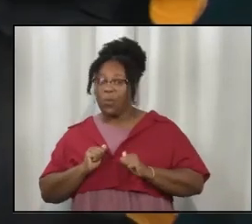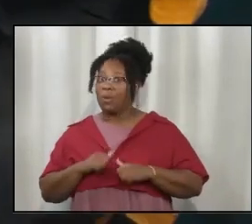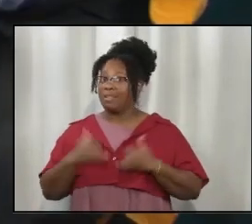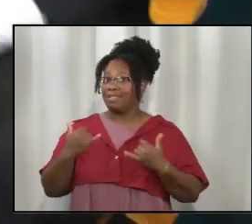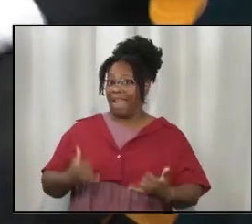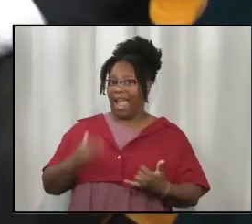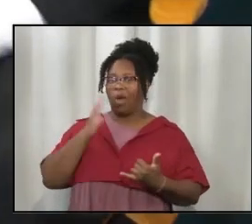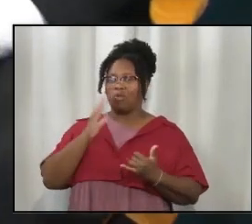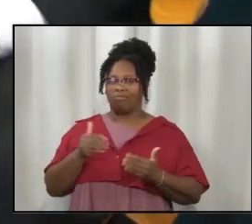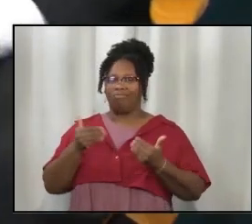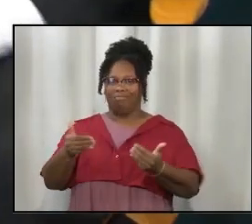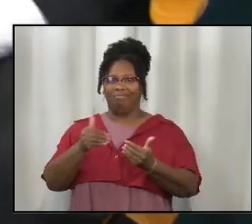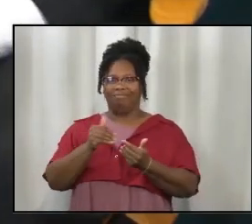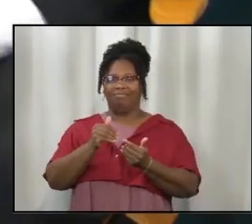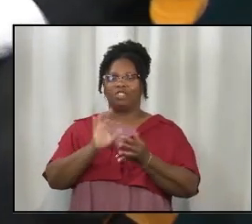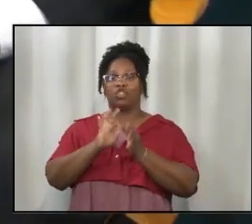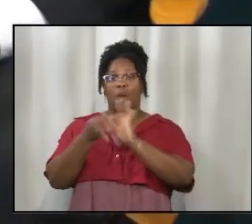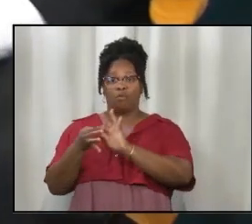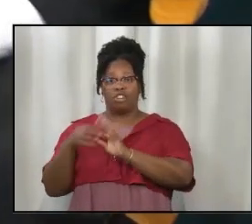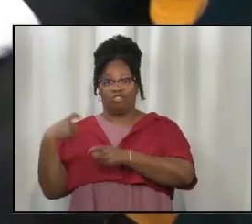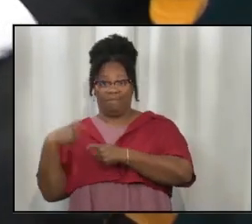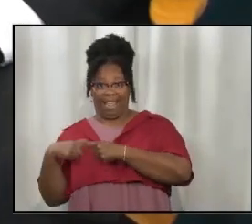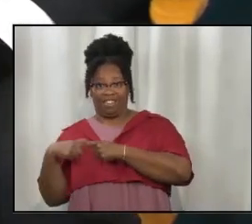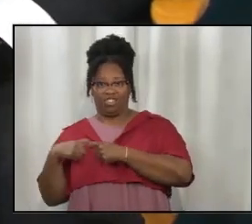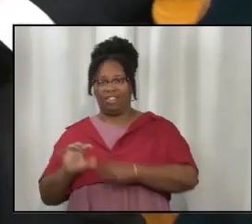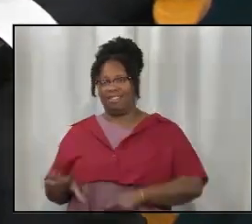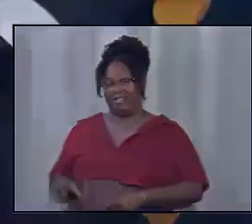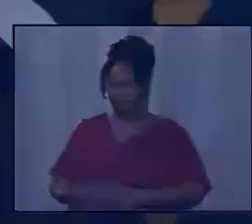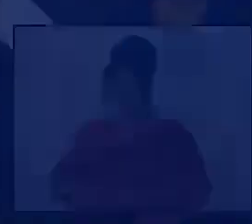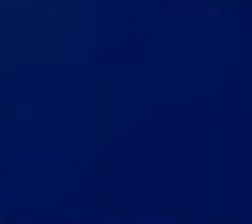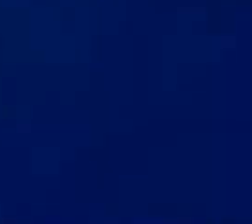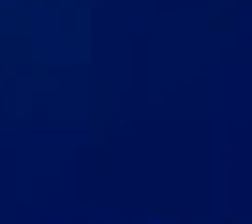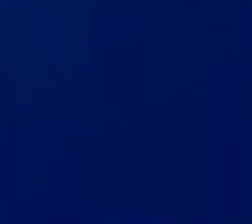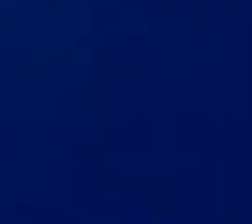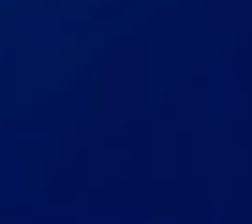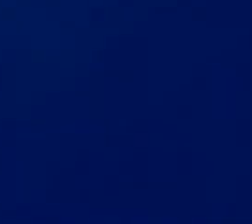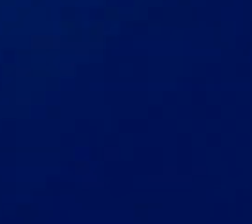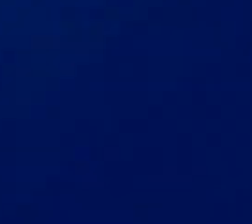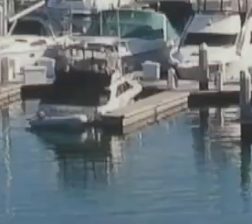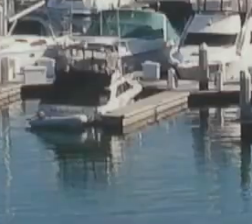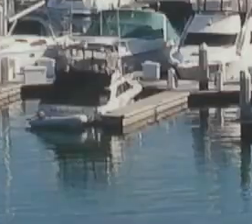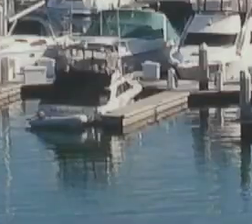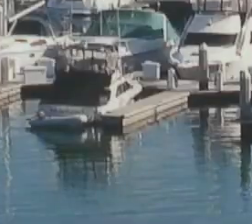we'll proceed with interpretation in Spanish and Khmer. Thank you.